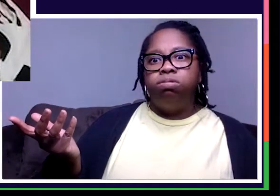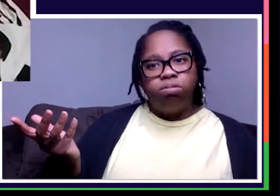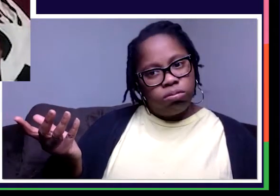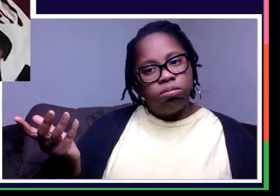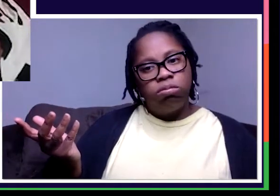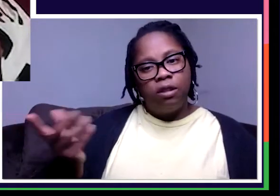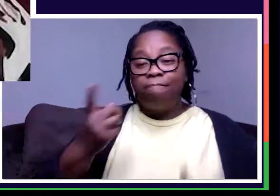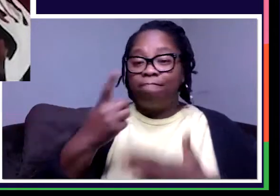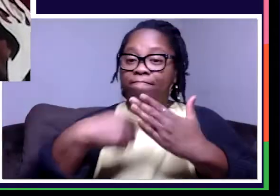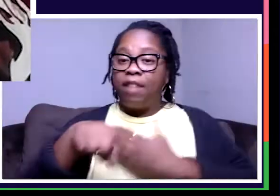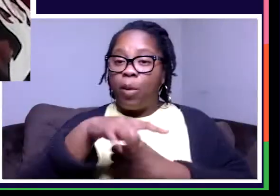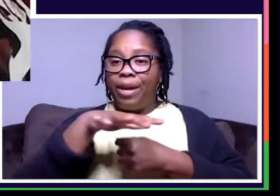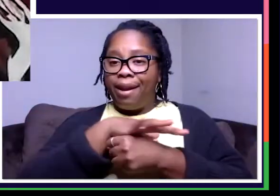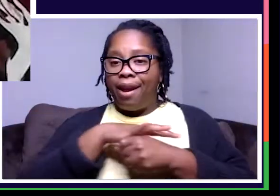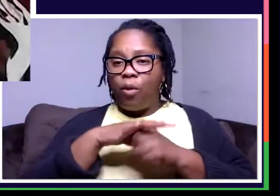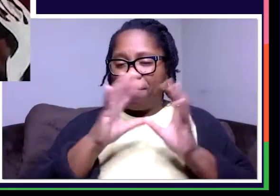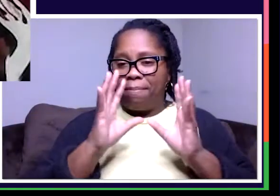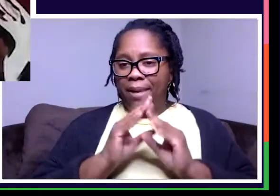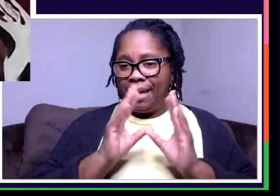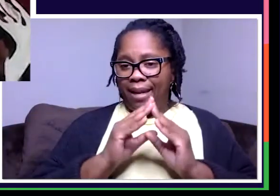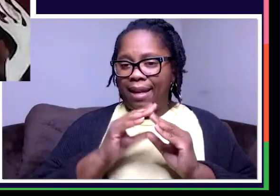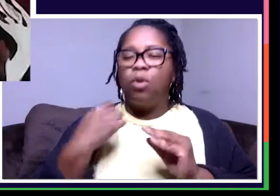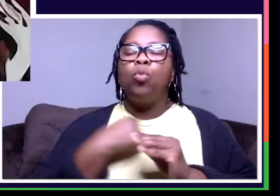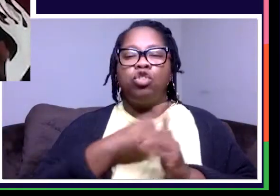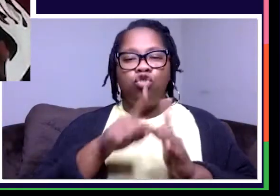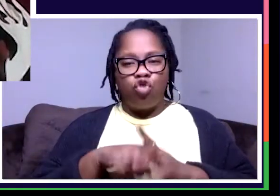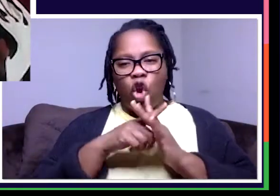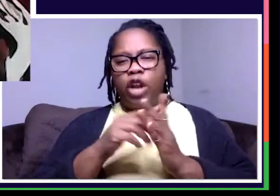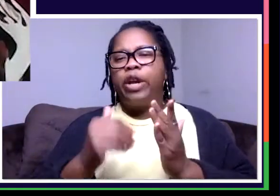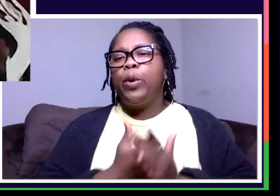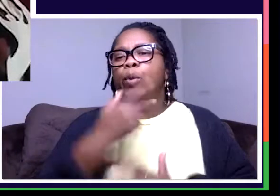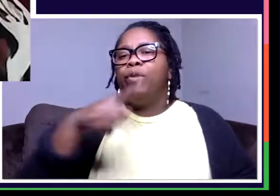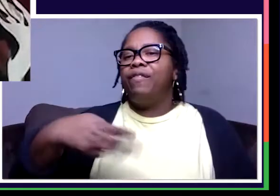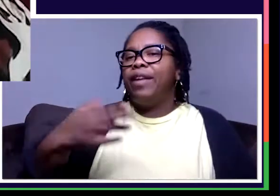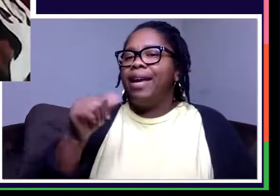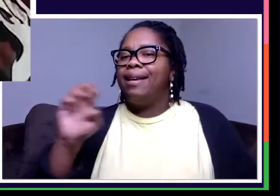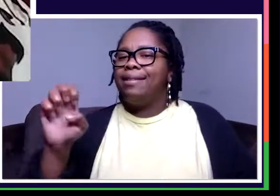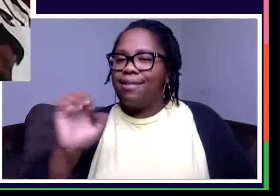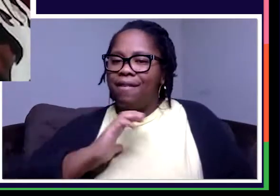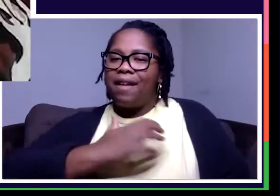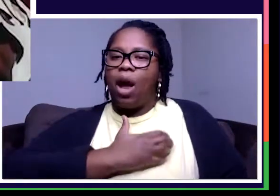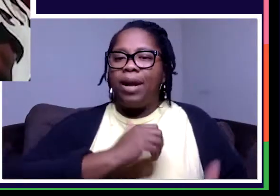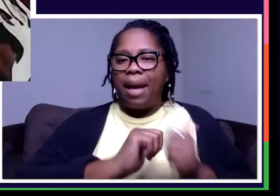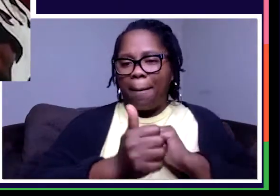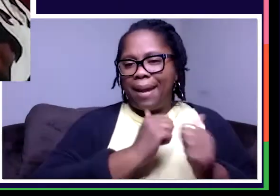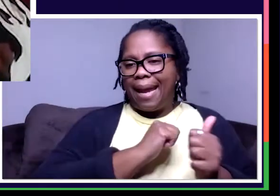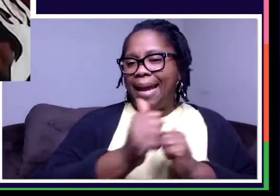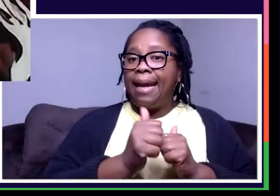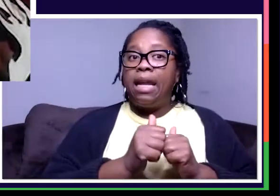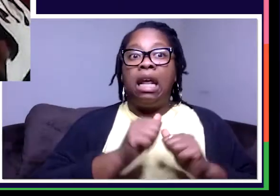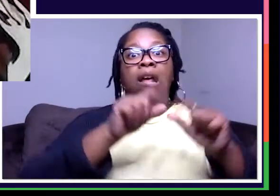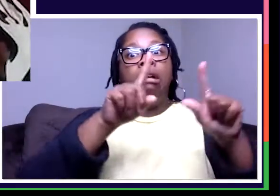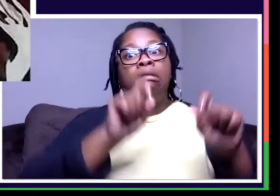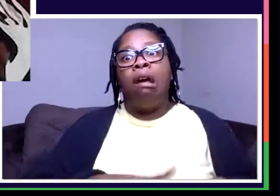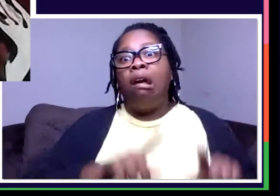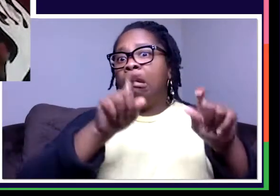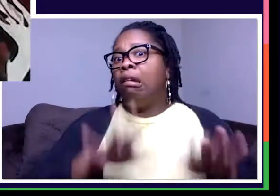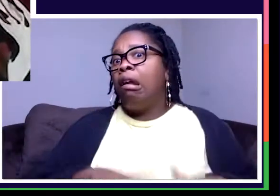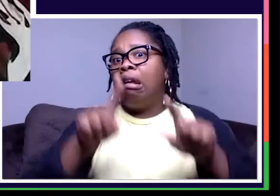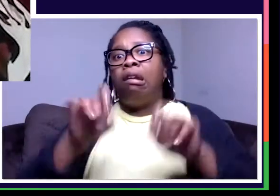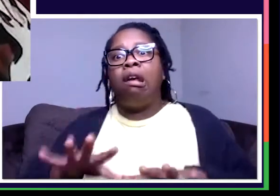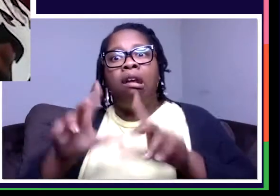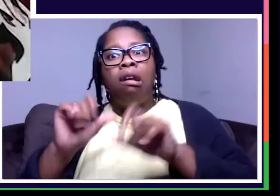pedagogically. At next week's area meeting, we are starting a new phase of our campaign to